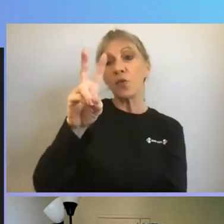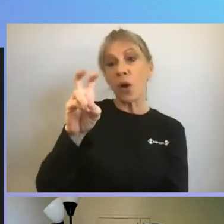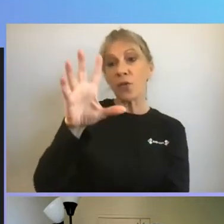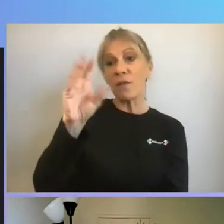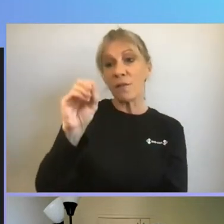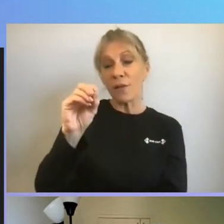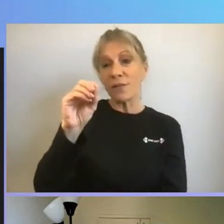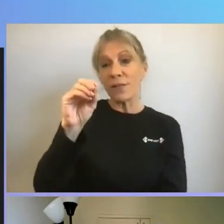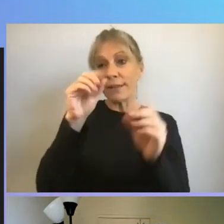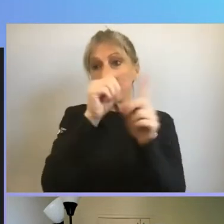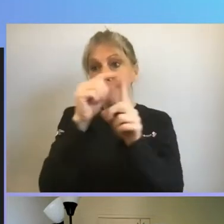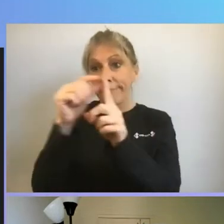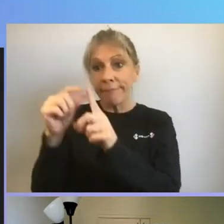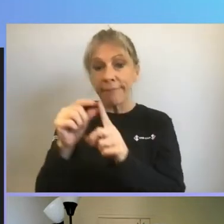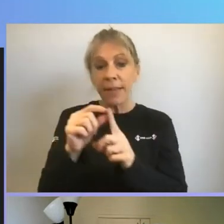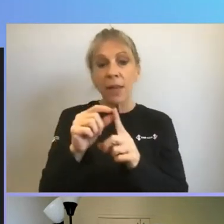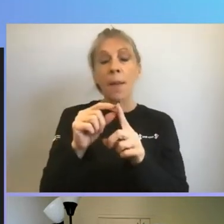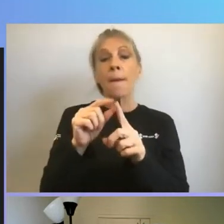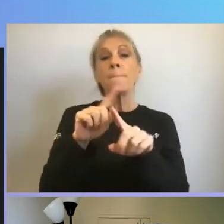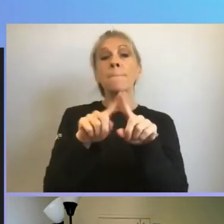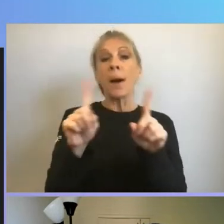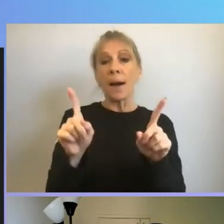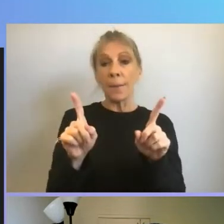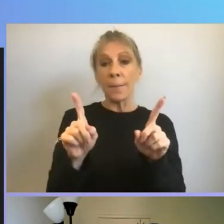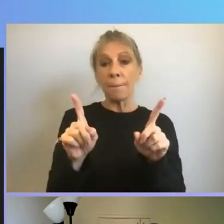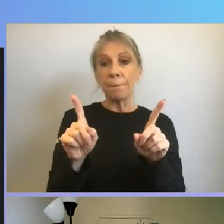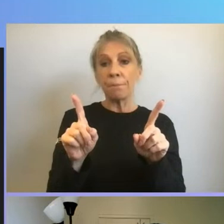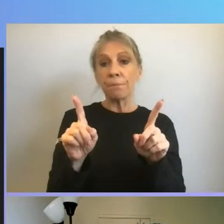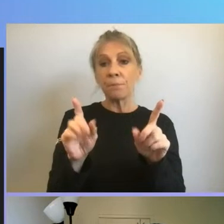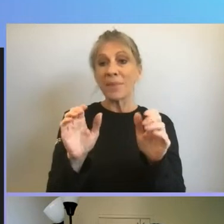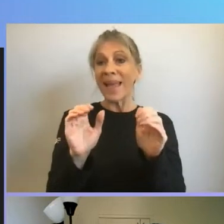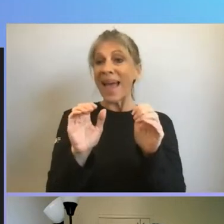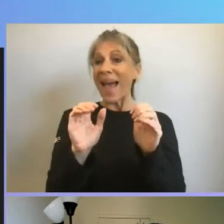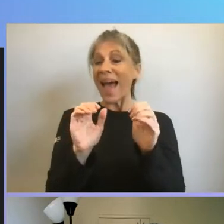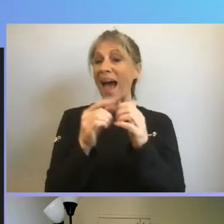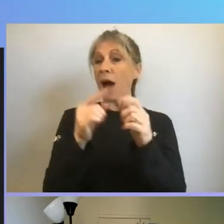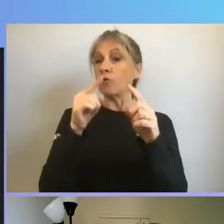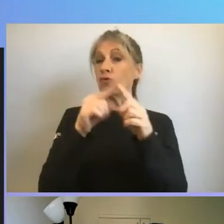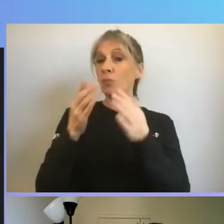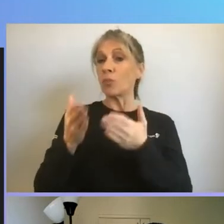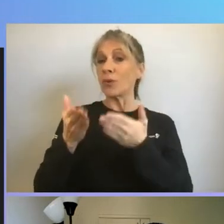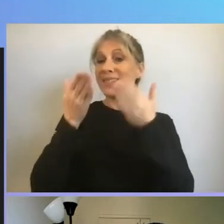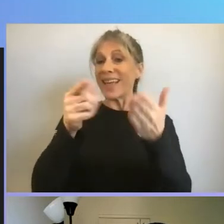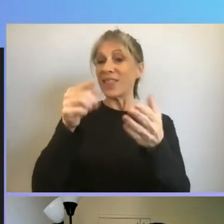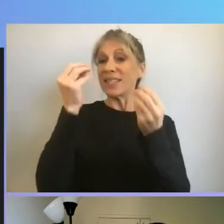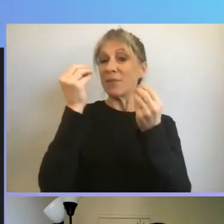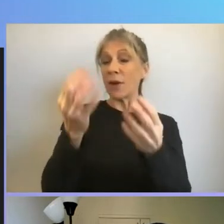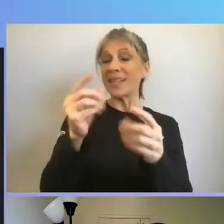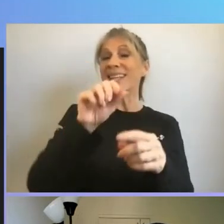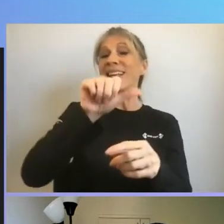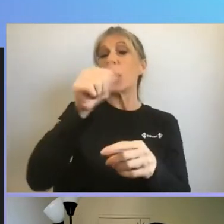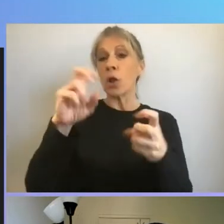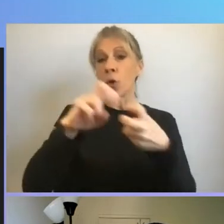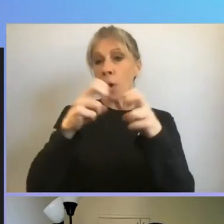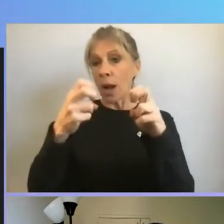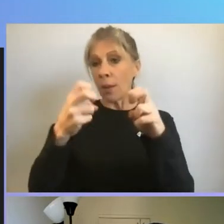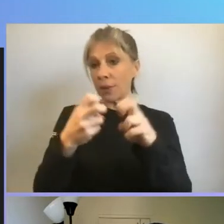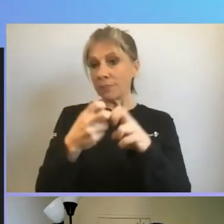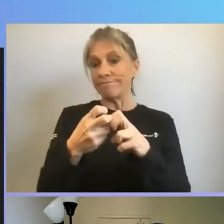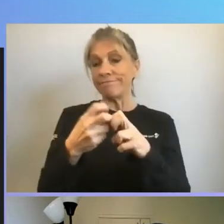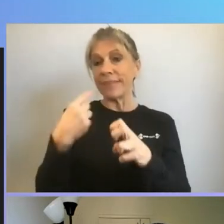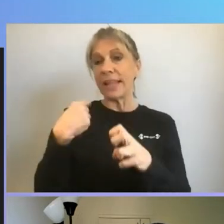text, but how to present this information is another problem entirely that we